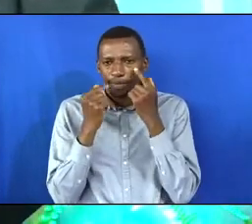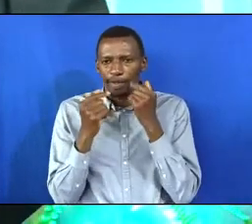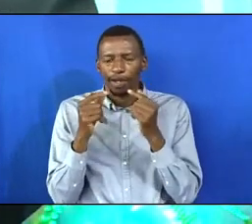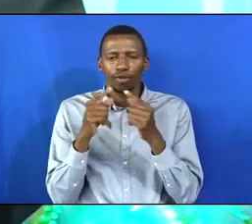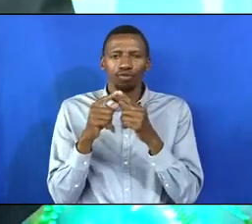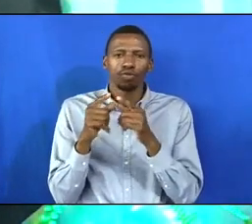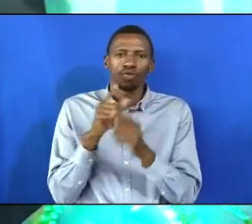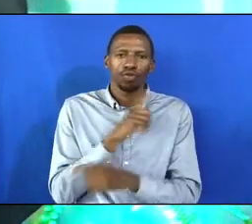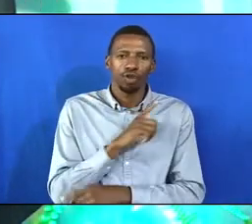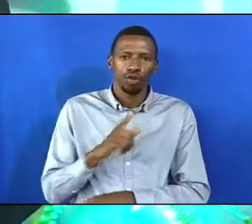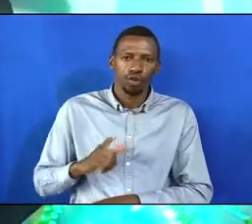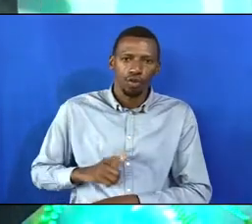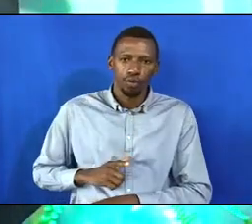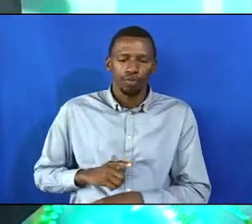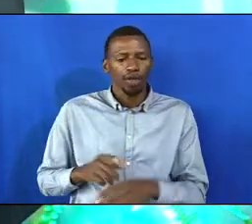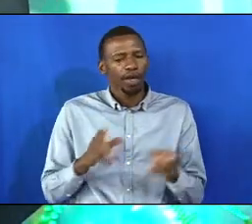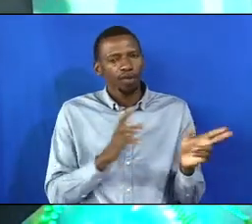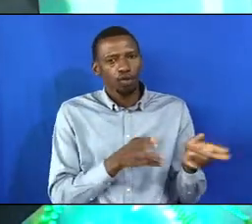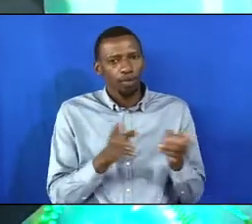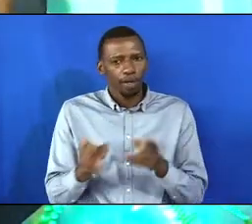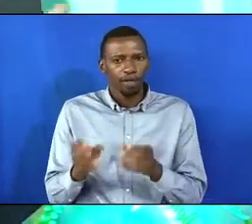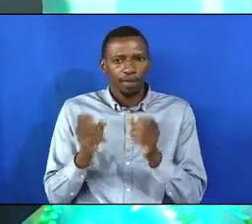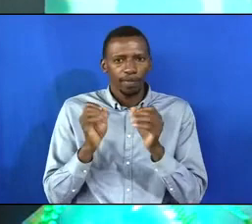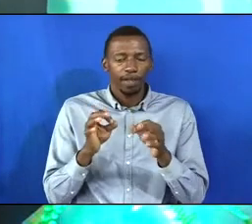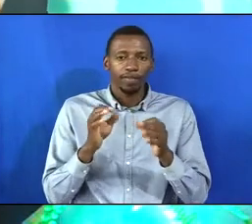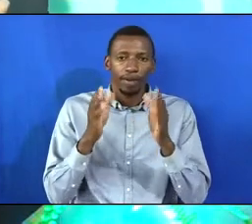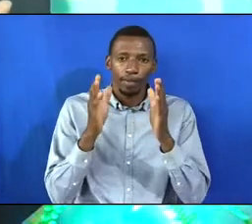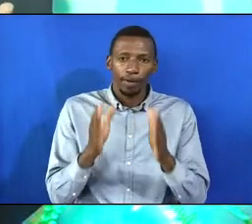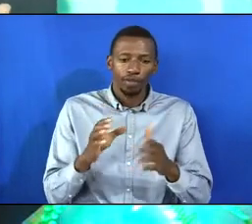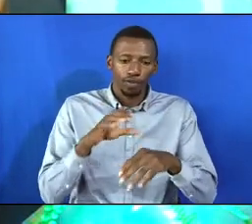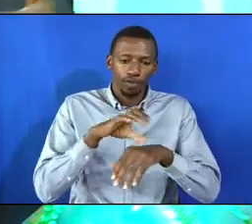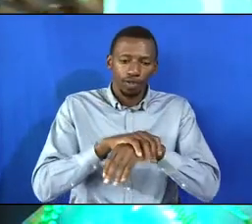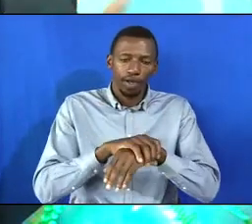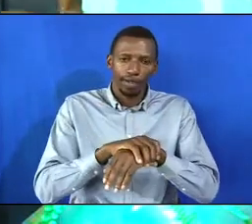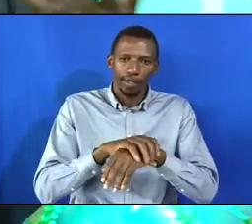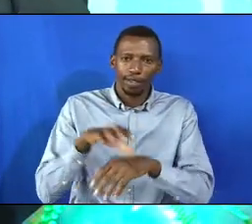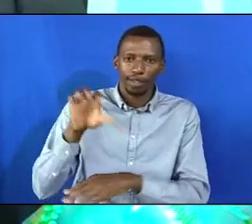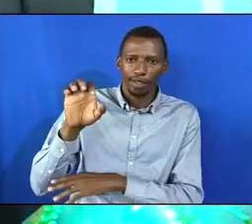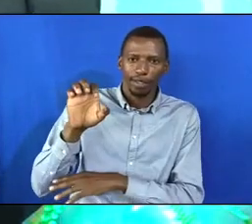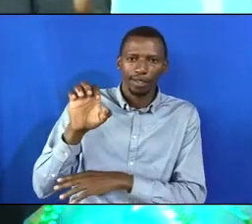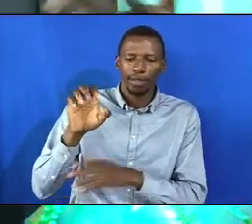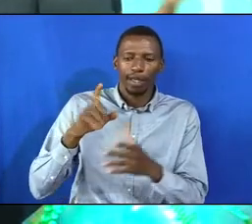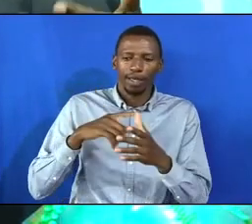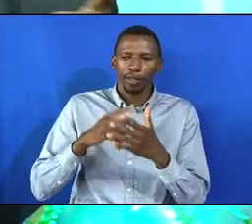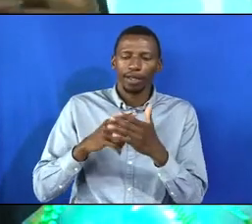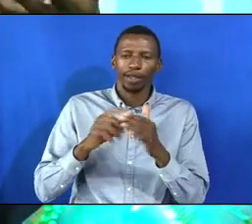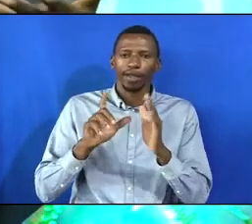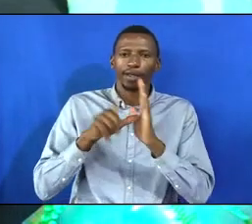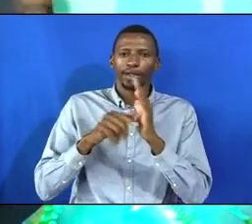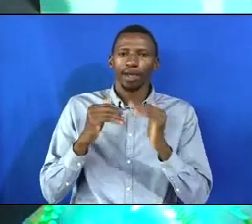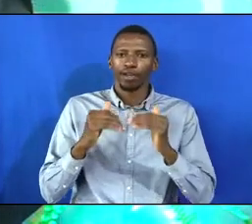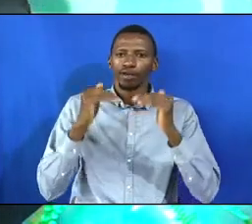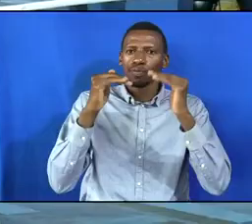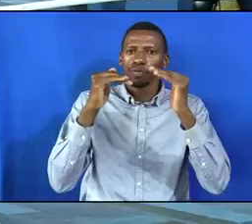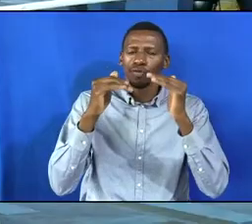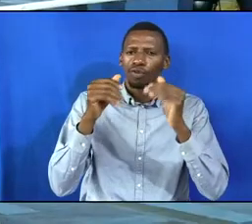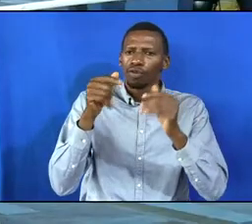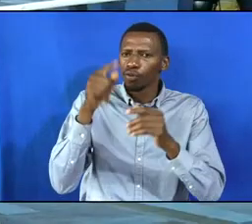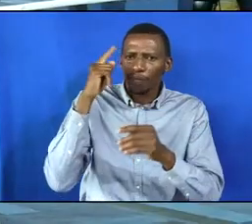normal circumstances, if somebody scores an E and he improves, what grade can he get? And anyway, we shall still